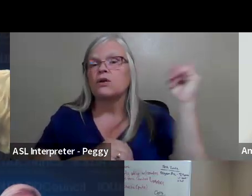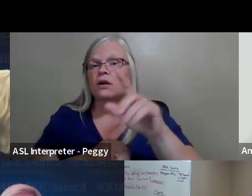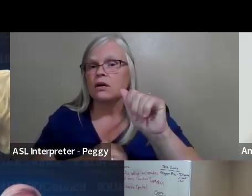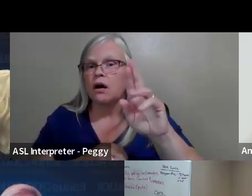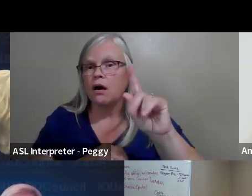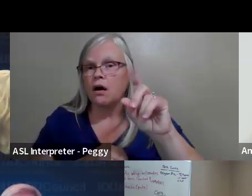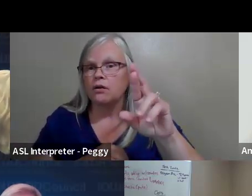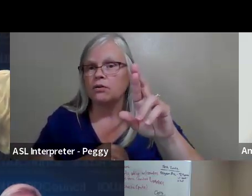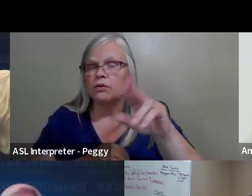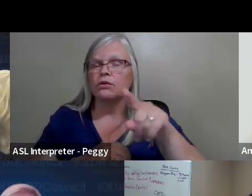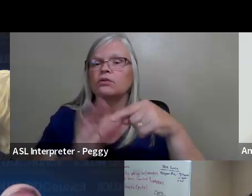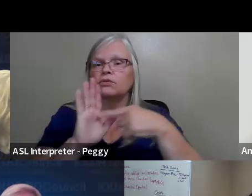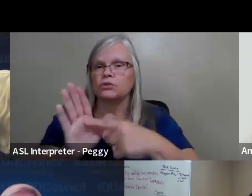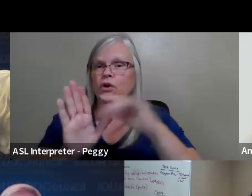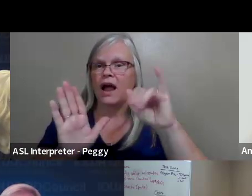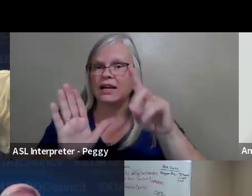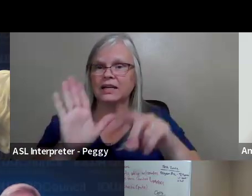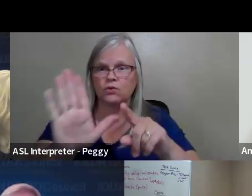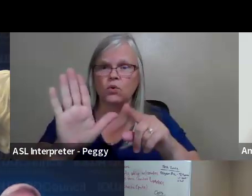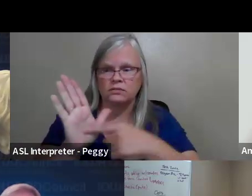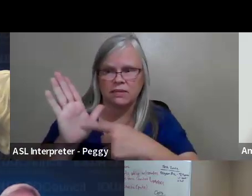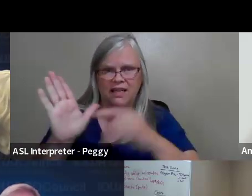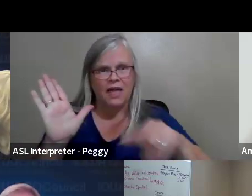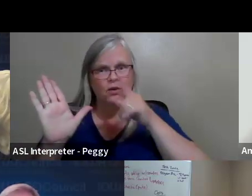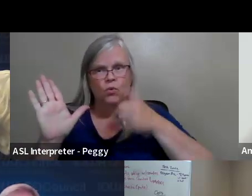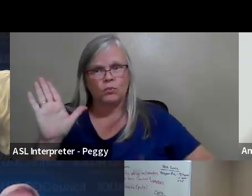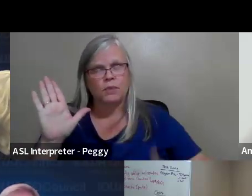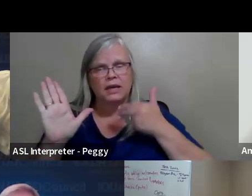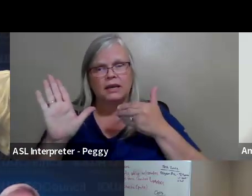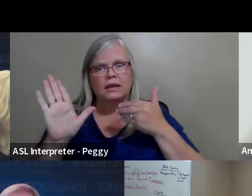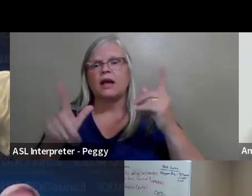and show them that ID, you know, whatever the case might have been,